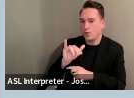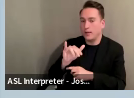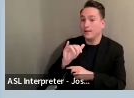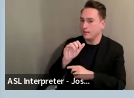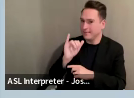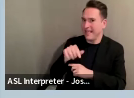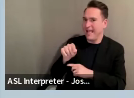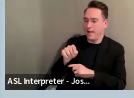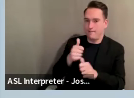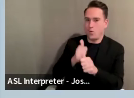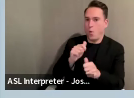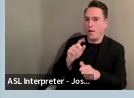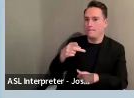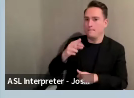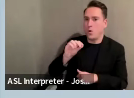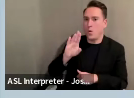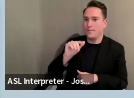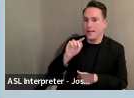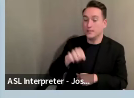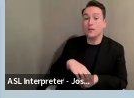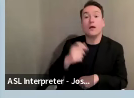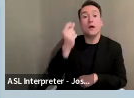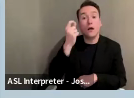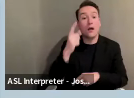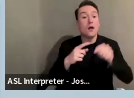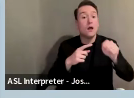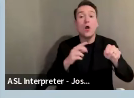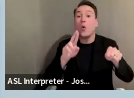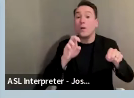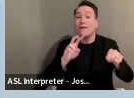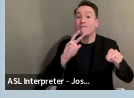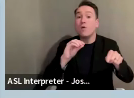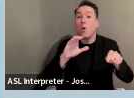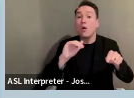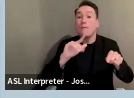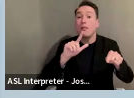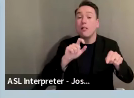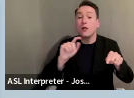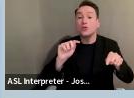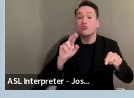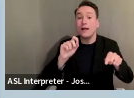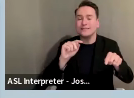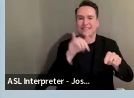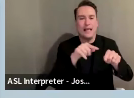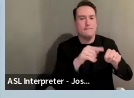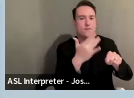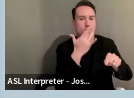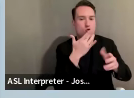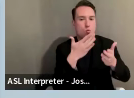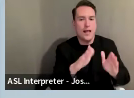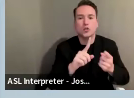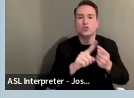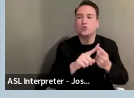However, creating a revocable trust is, I would say, the preferred way to distribute a house or any